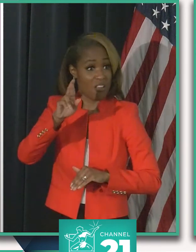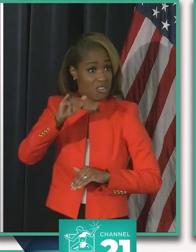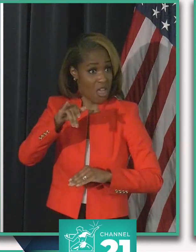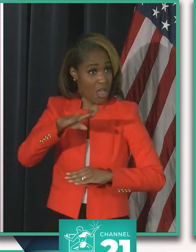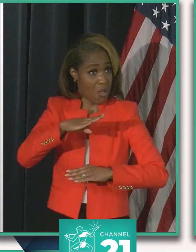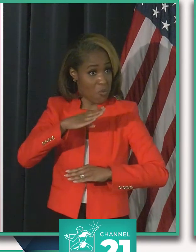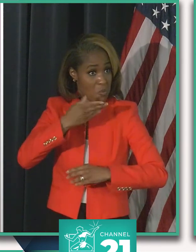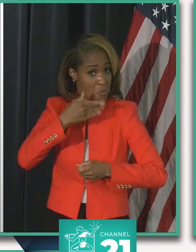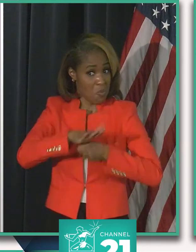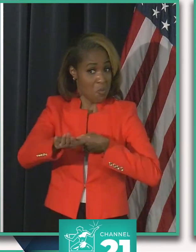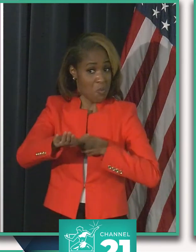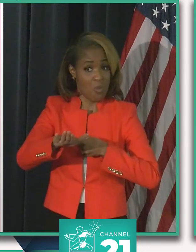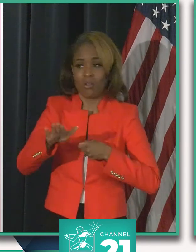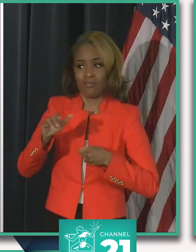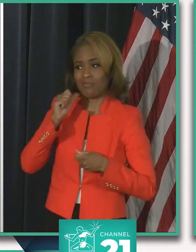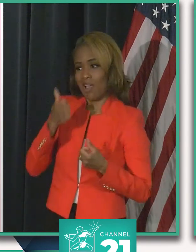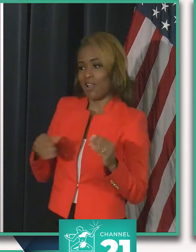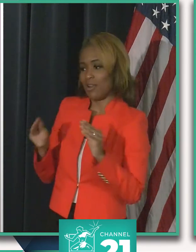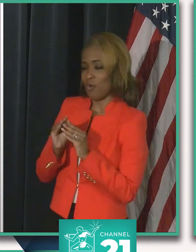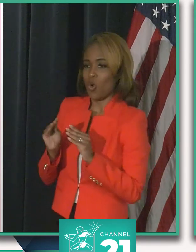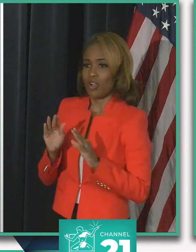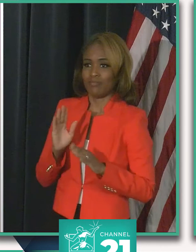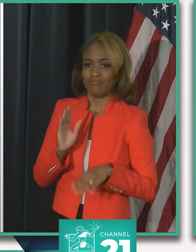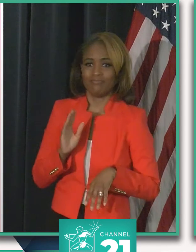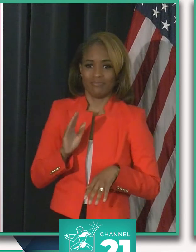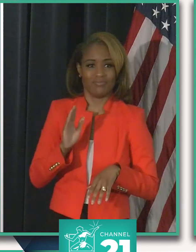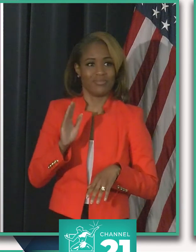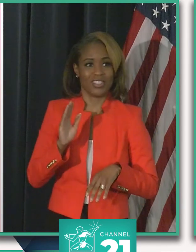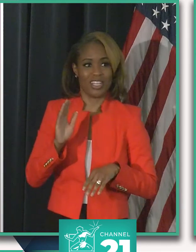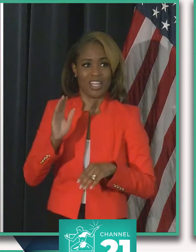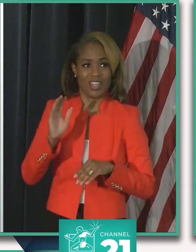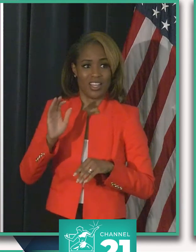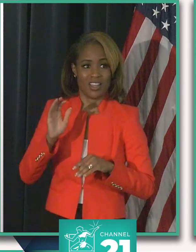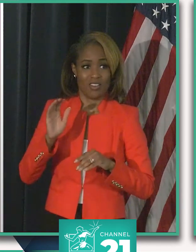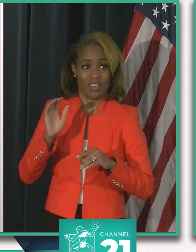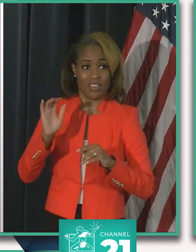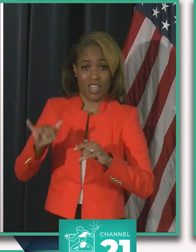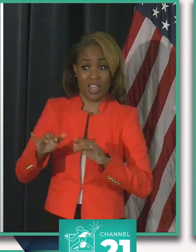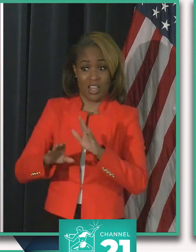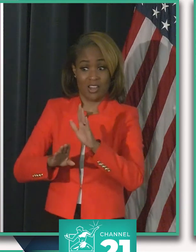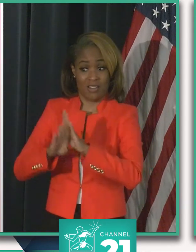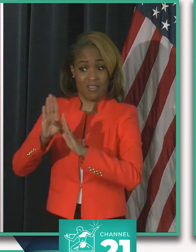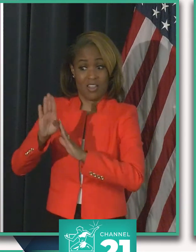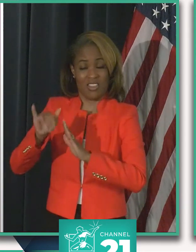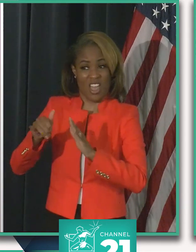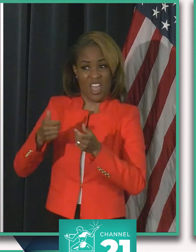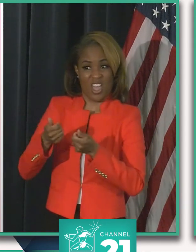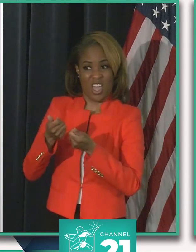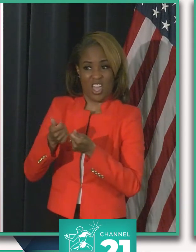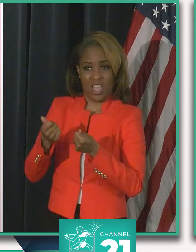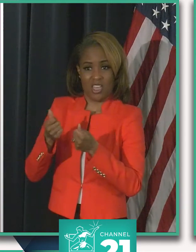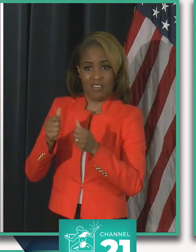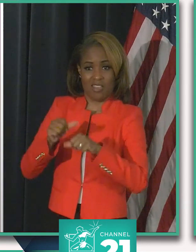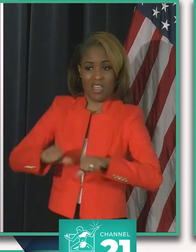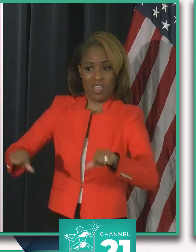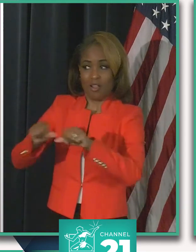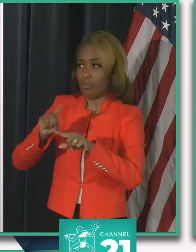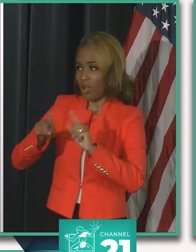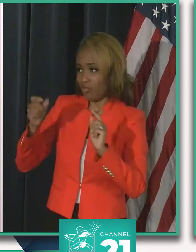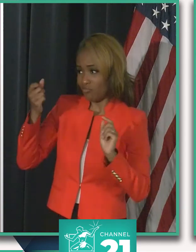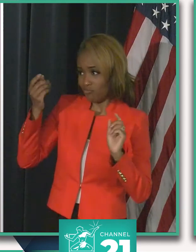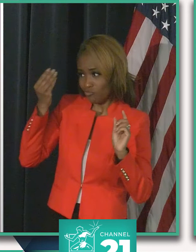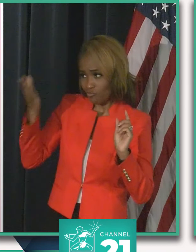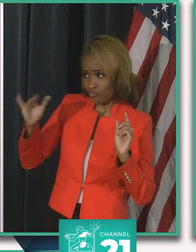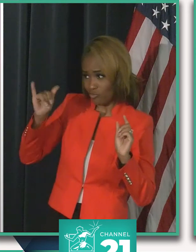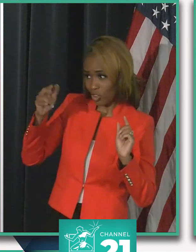adequate property? Not anymore. Property? Not anymore. We're putting development in the state fair. But Jay, you're starting to get the idea here that we're